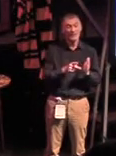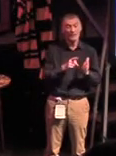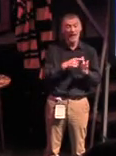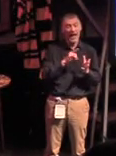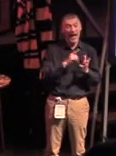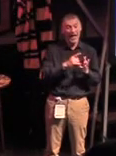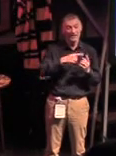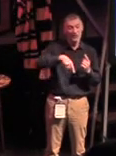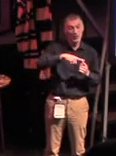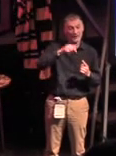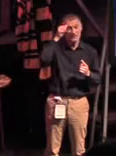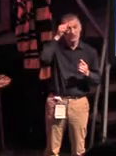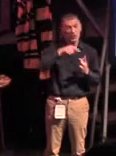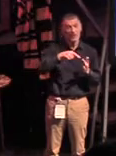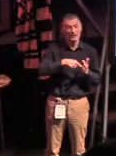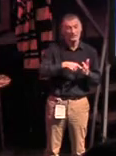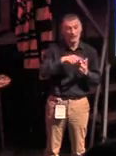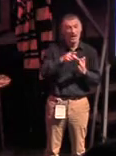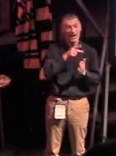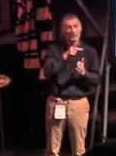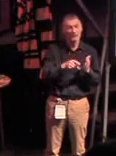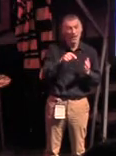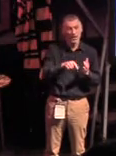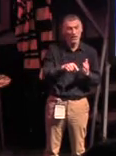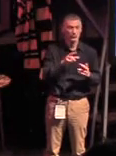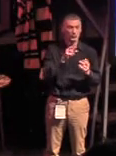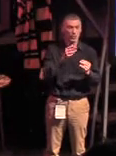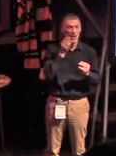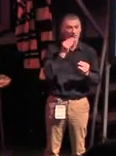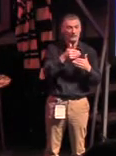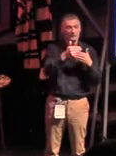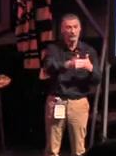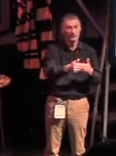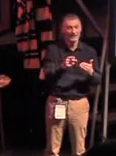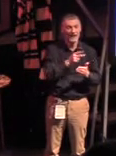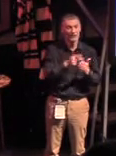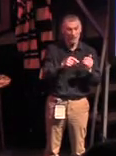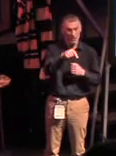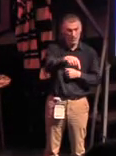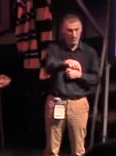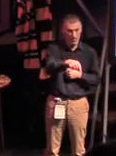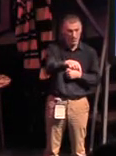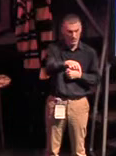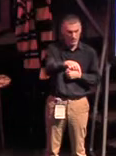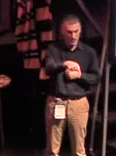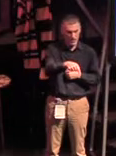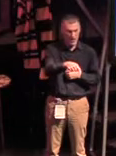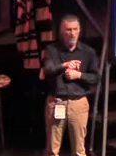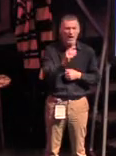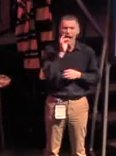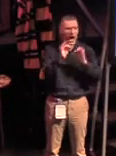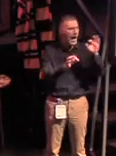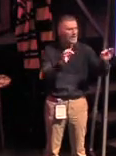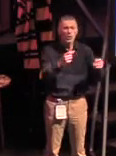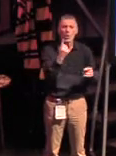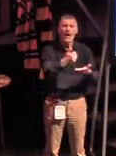listen session, but we're going to do it in a different way. And now I'm going to ask the advisors in the room